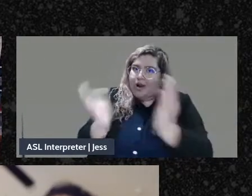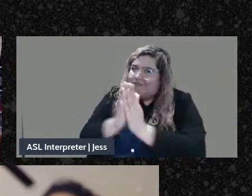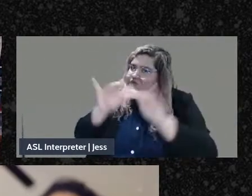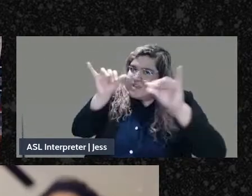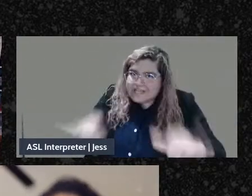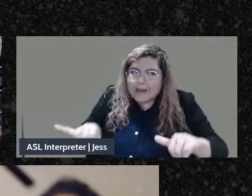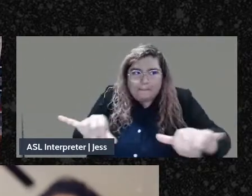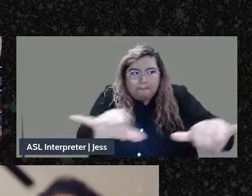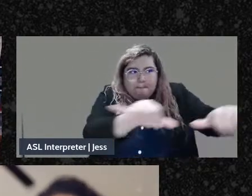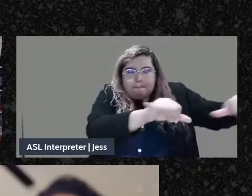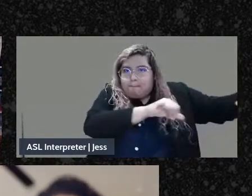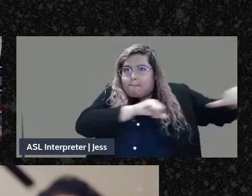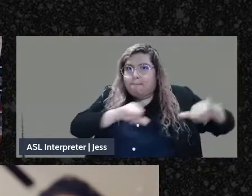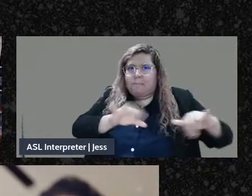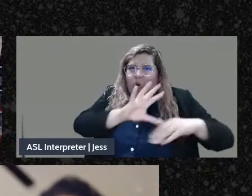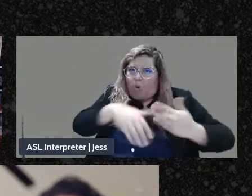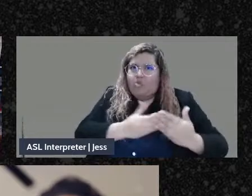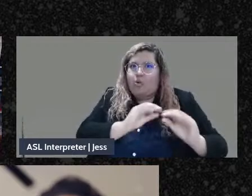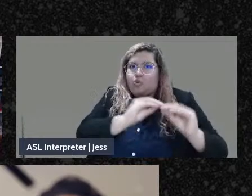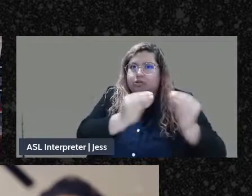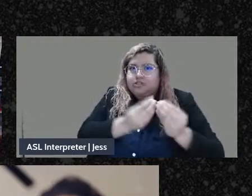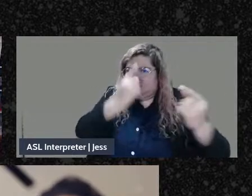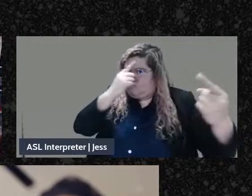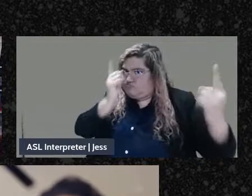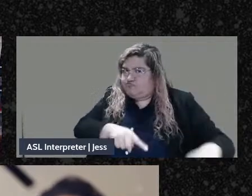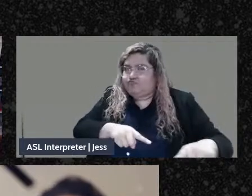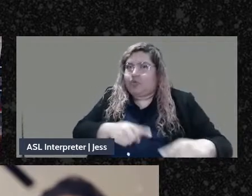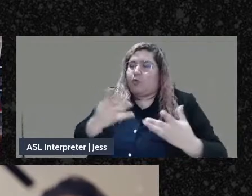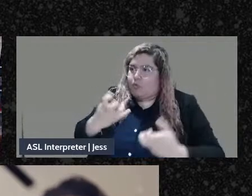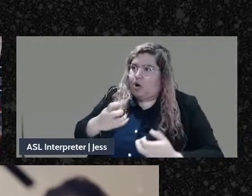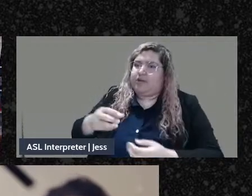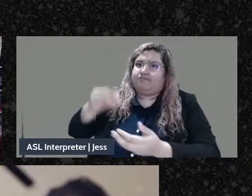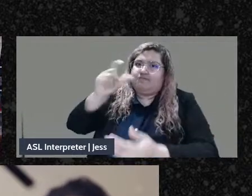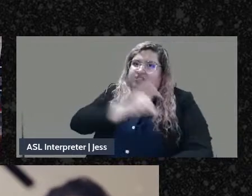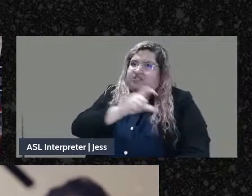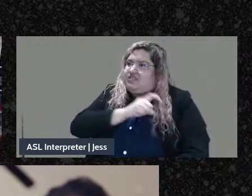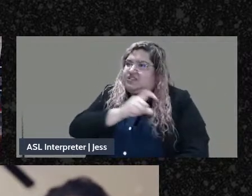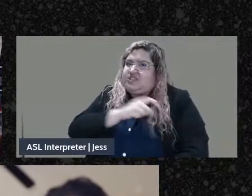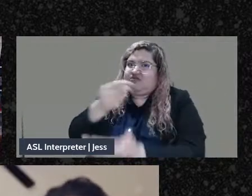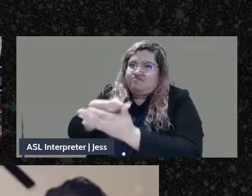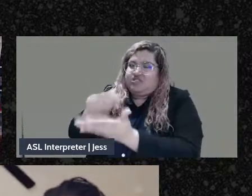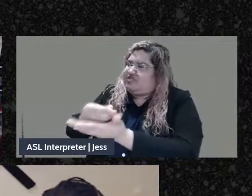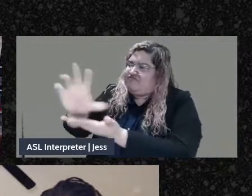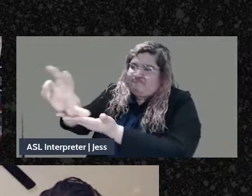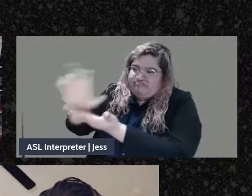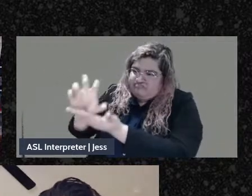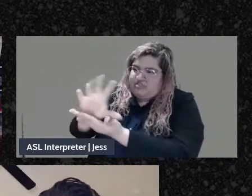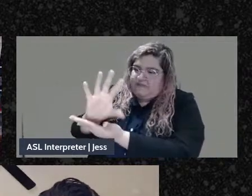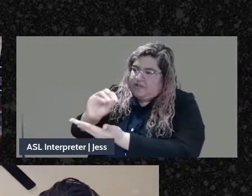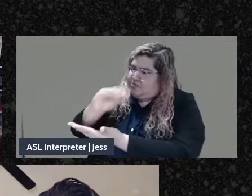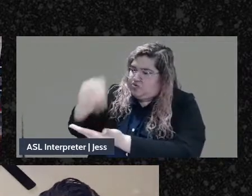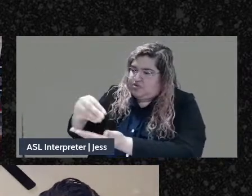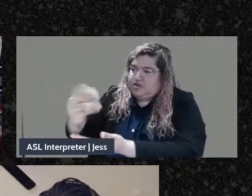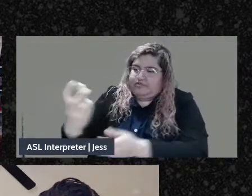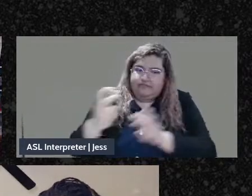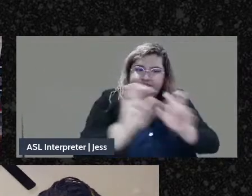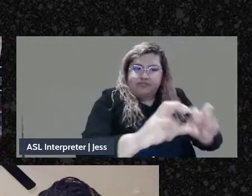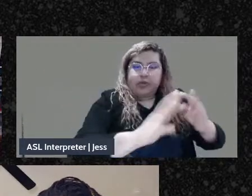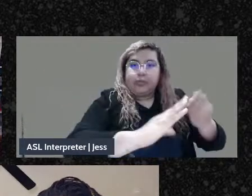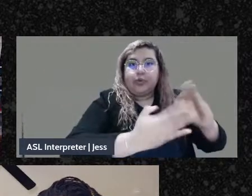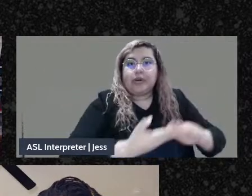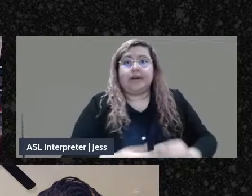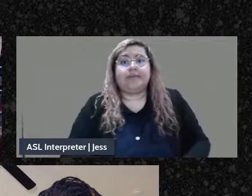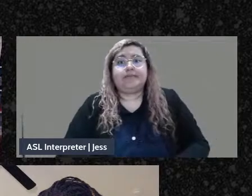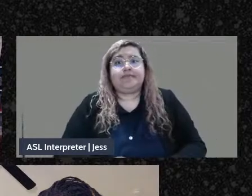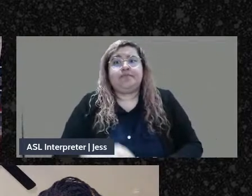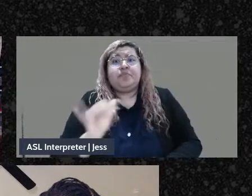folks. We also had an unprecedented coalition, right? So, we all know the places where the violence of police cuts